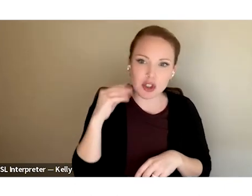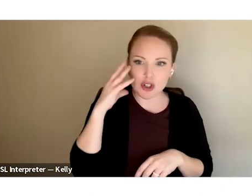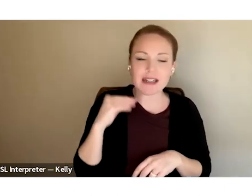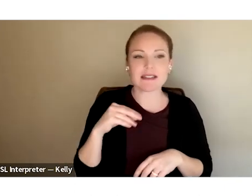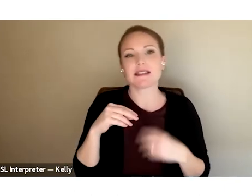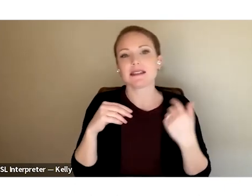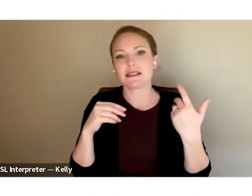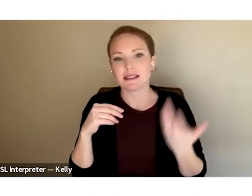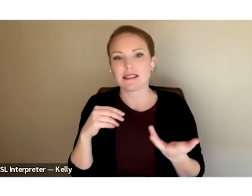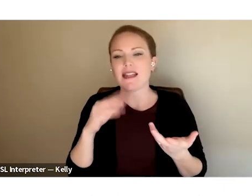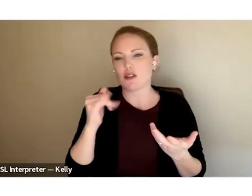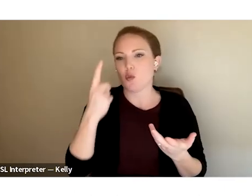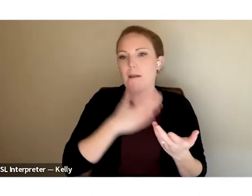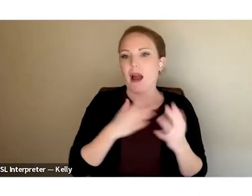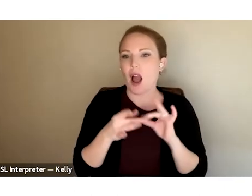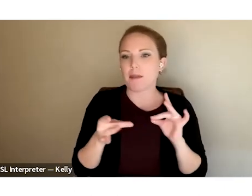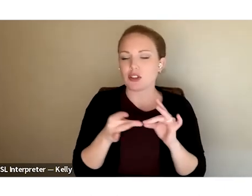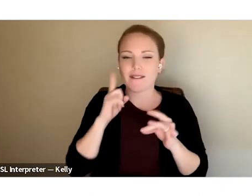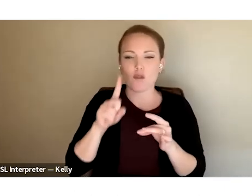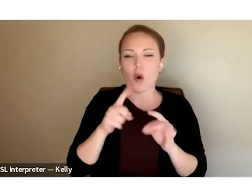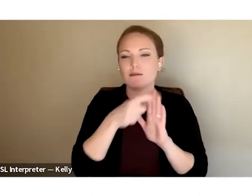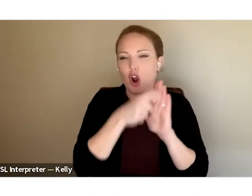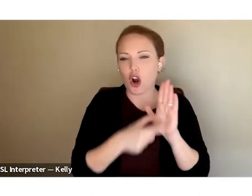commentary for an article that